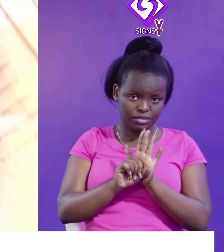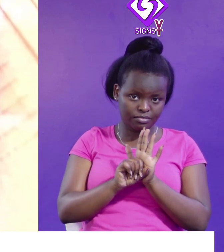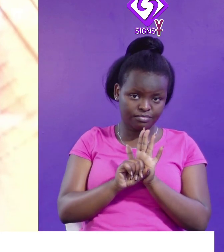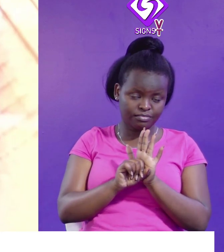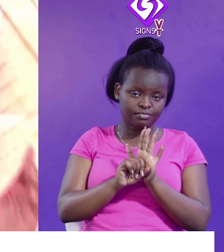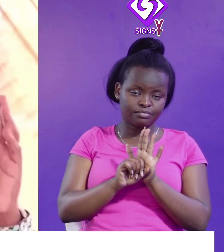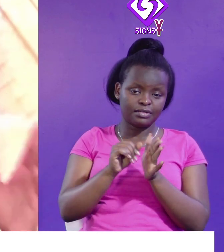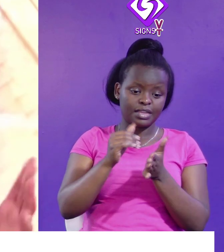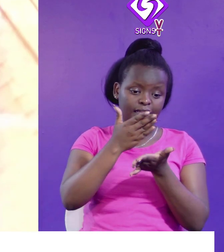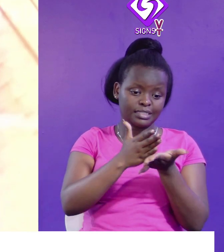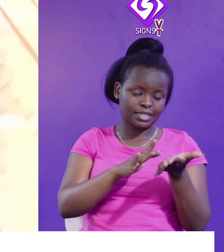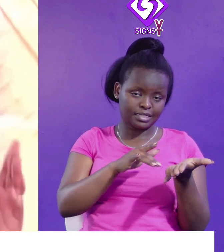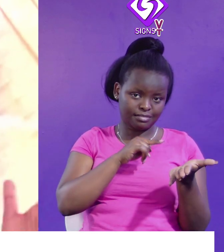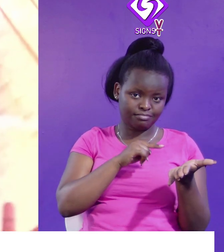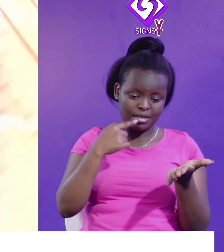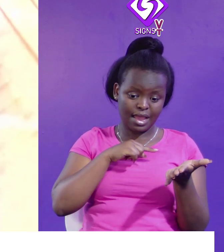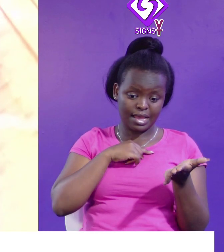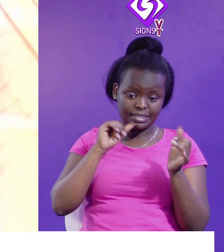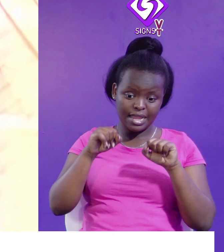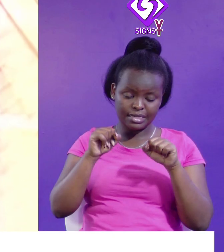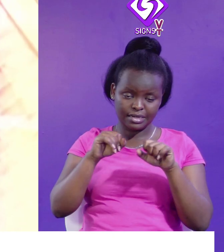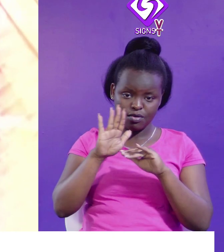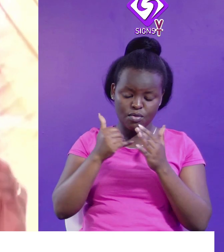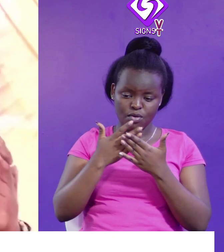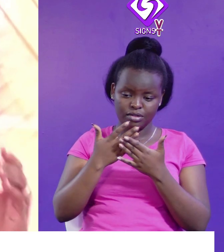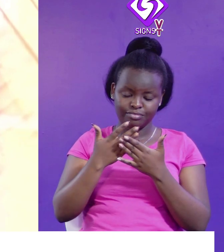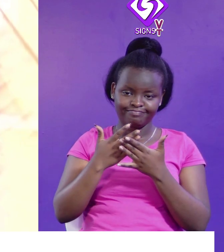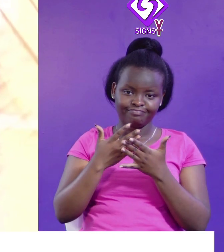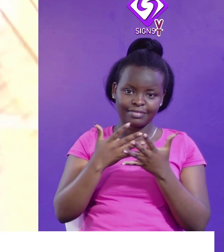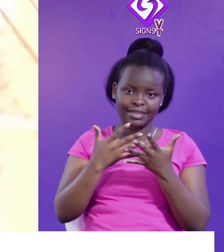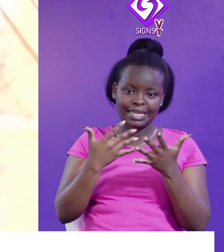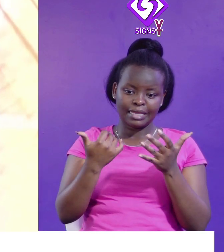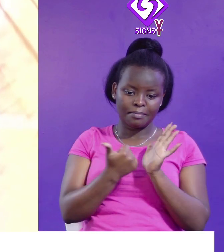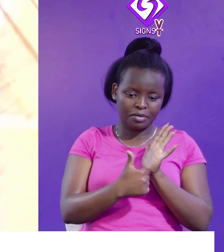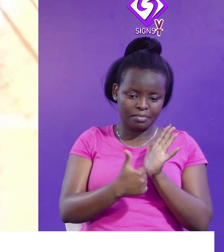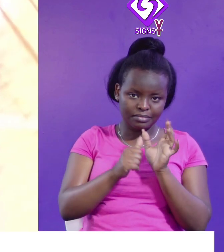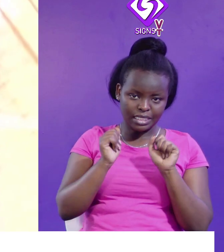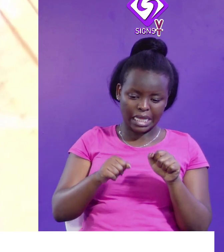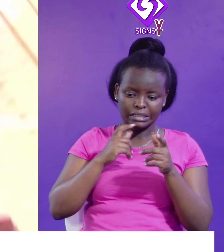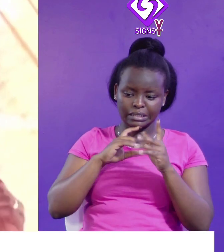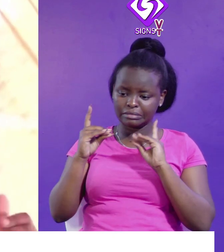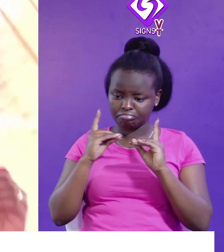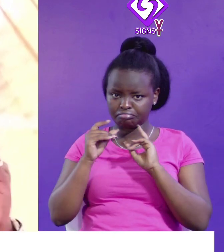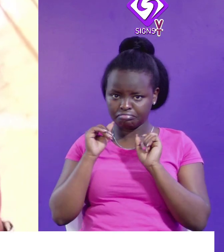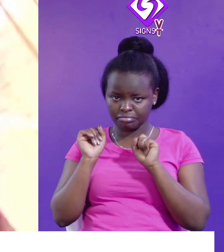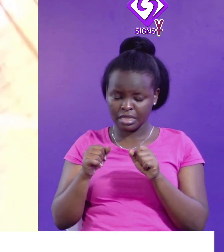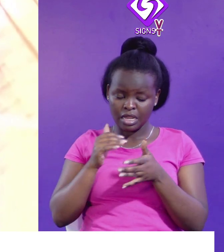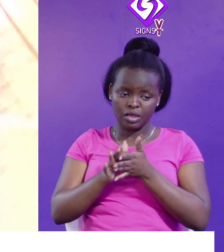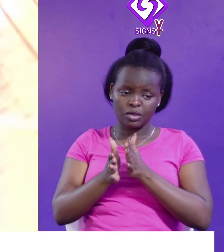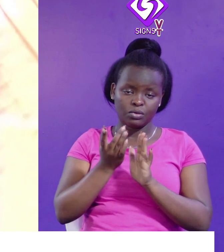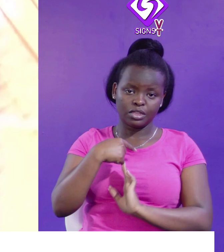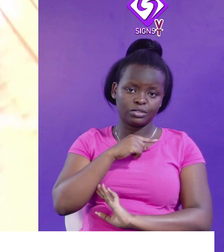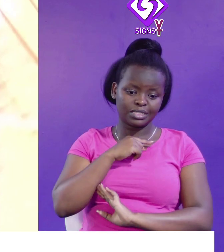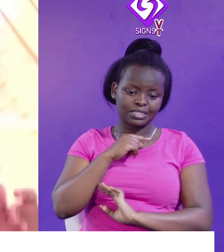sector, and we've agreed that all grievances can be discussed without us going